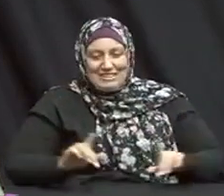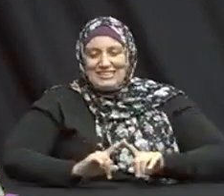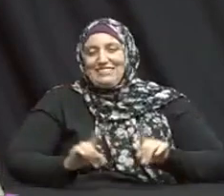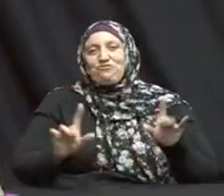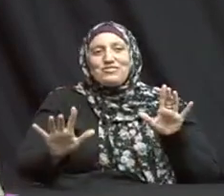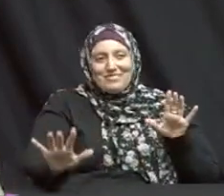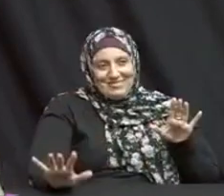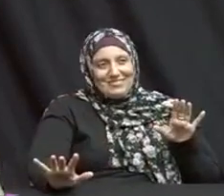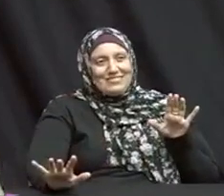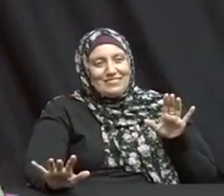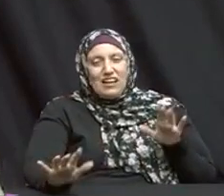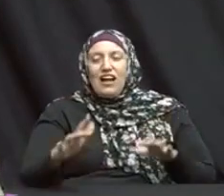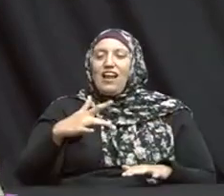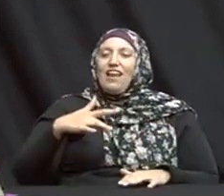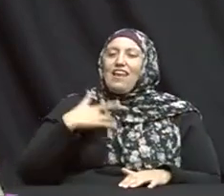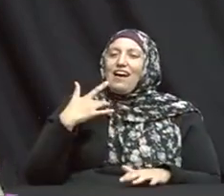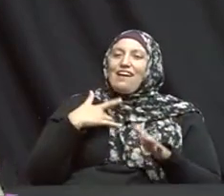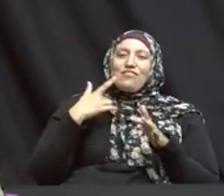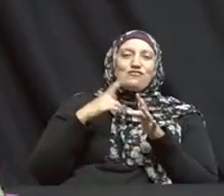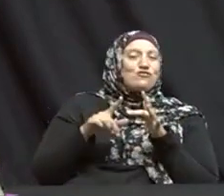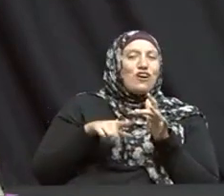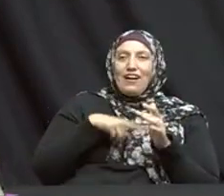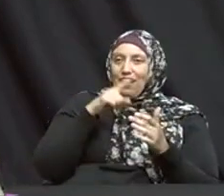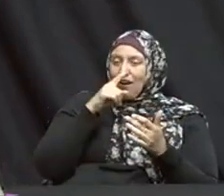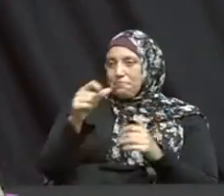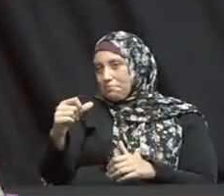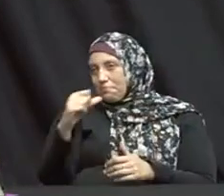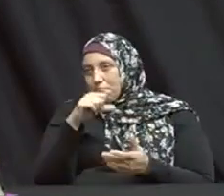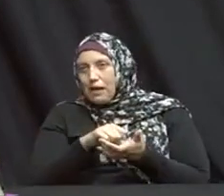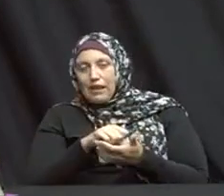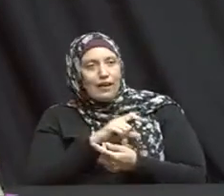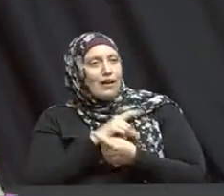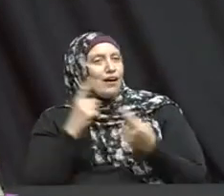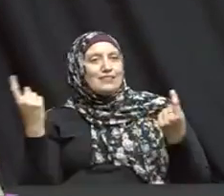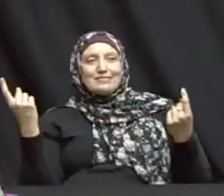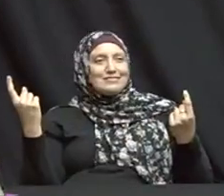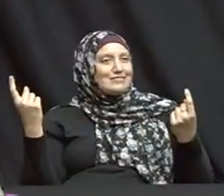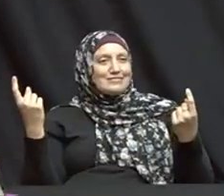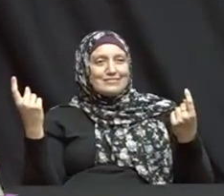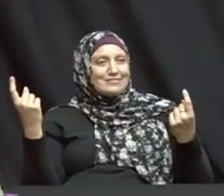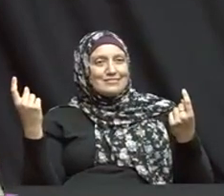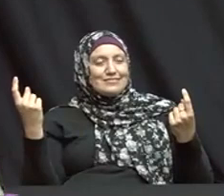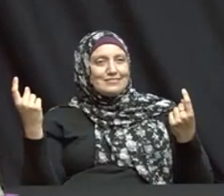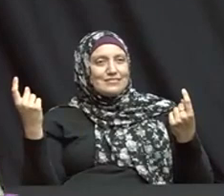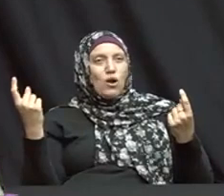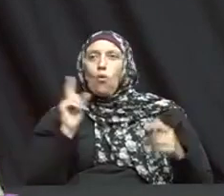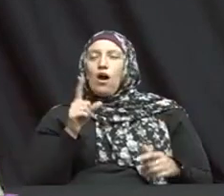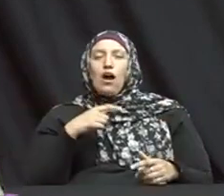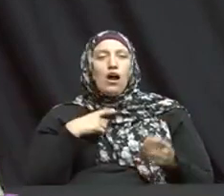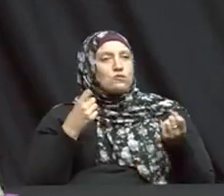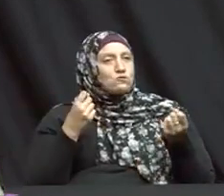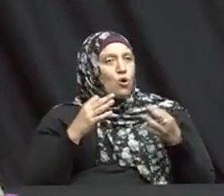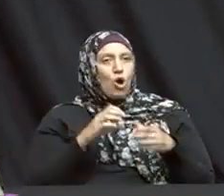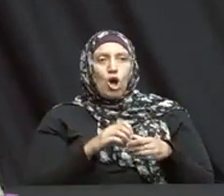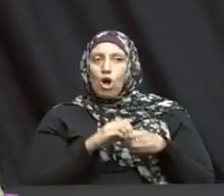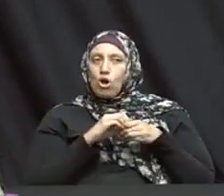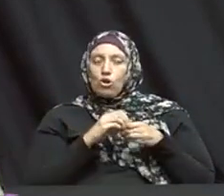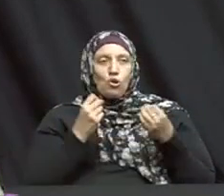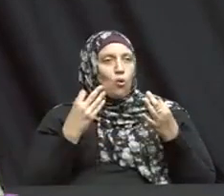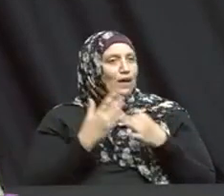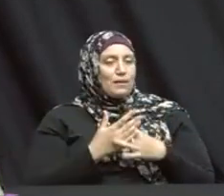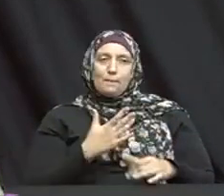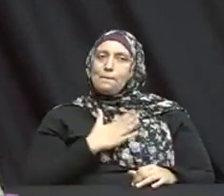insurance, I don't own it. Islamically, whatever that I don't own myself and I have no access to it is not mine.